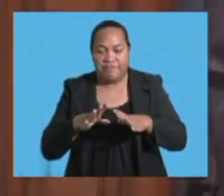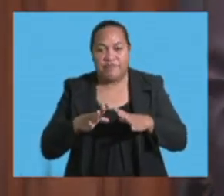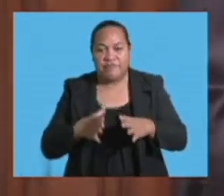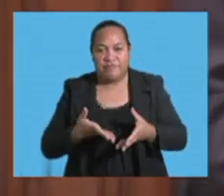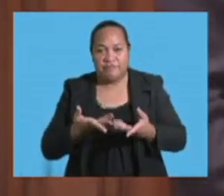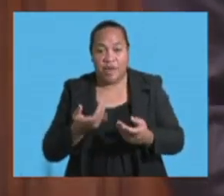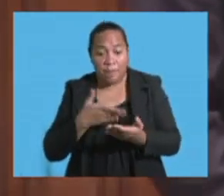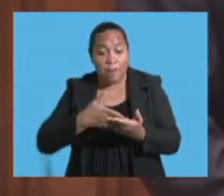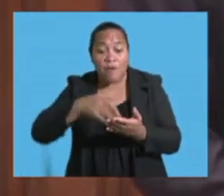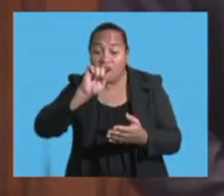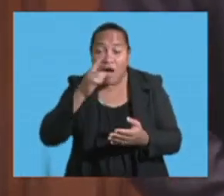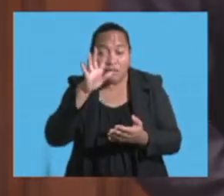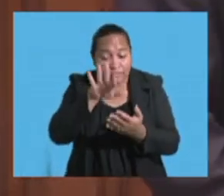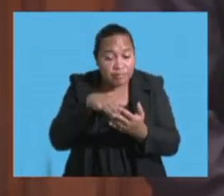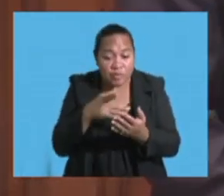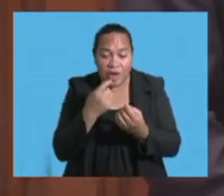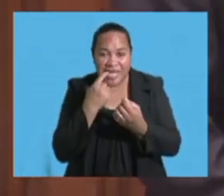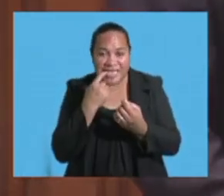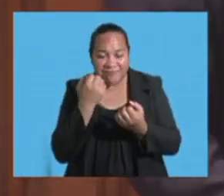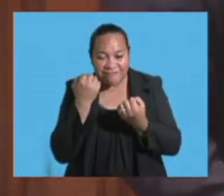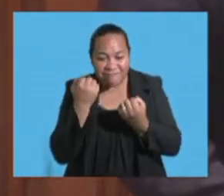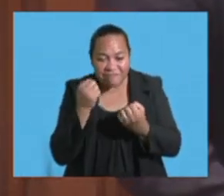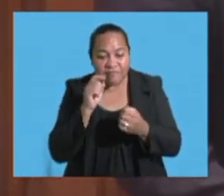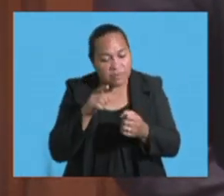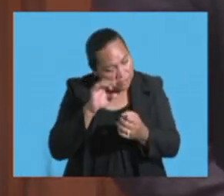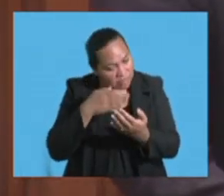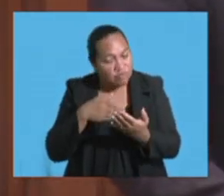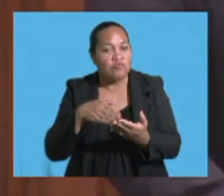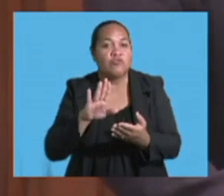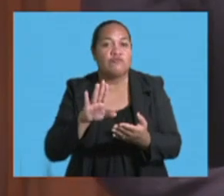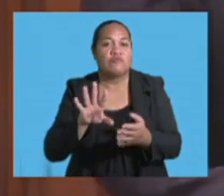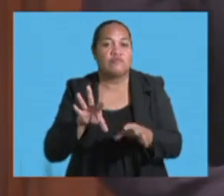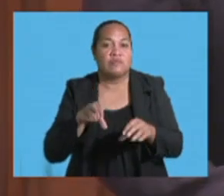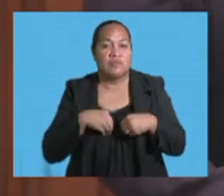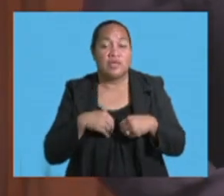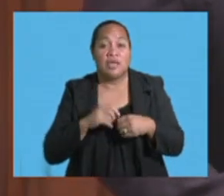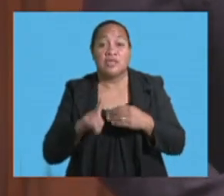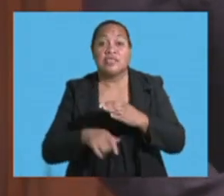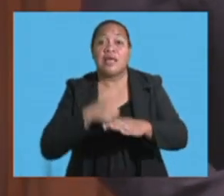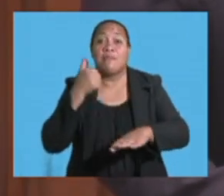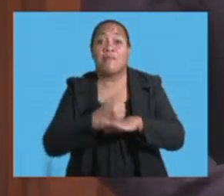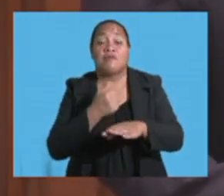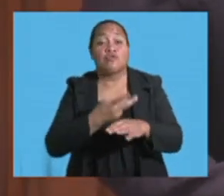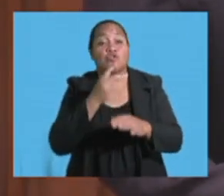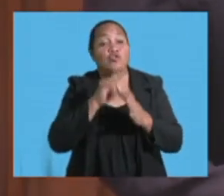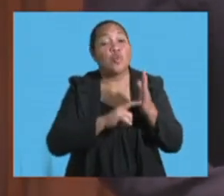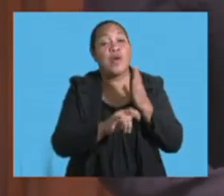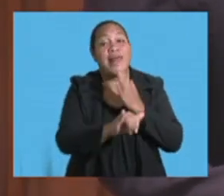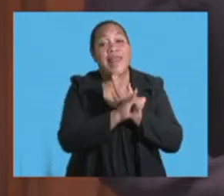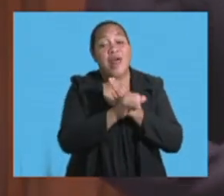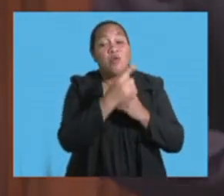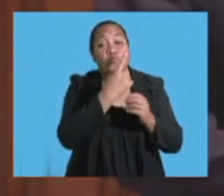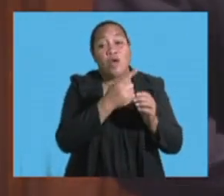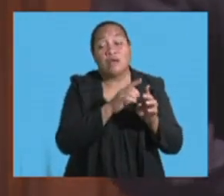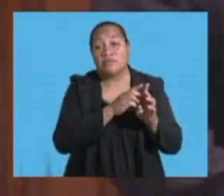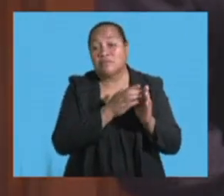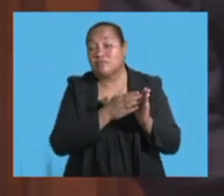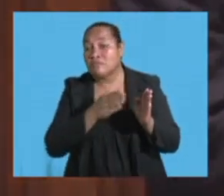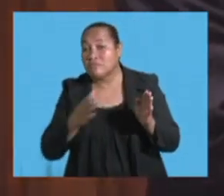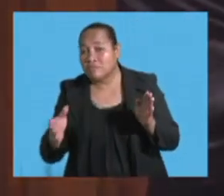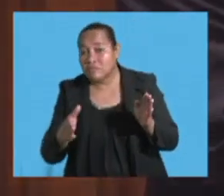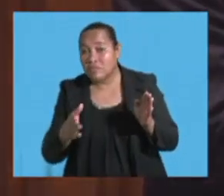Revenue Customs Authority and established from January 1, 2015 to 31st December